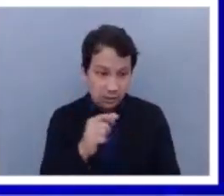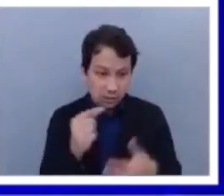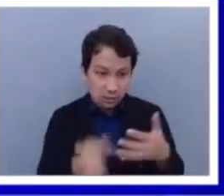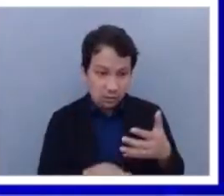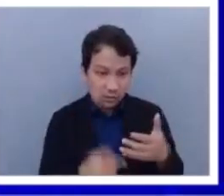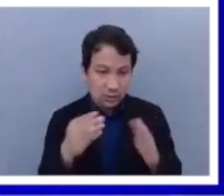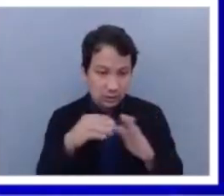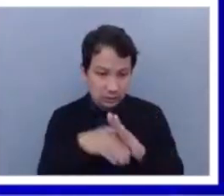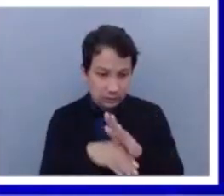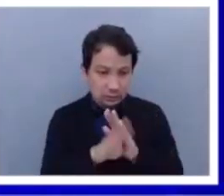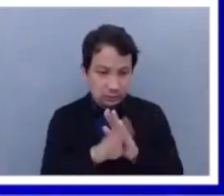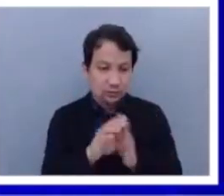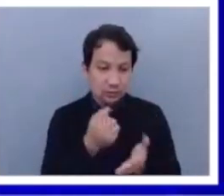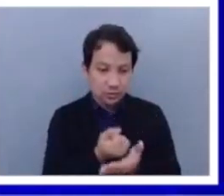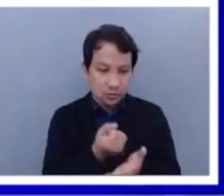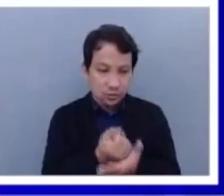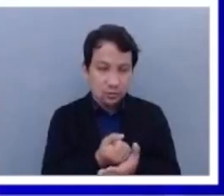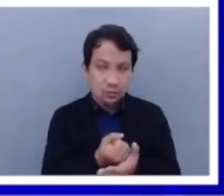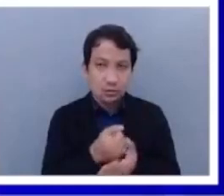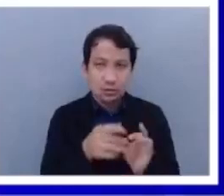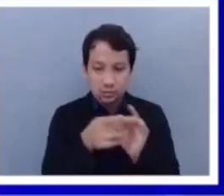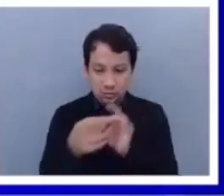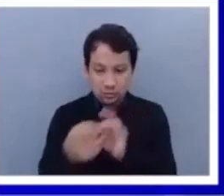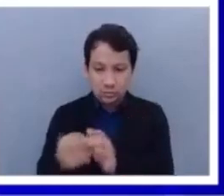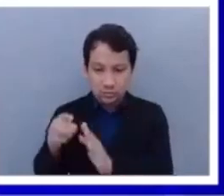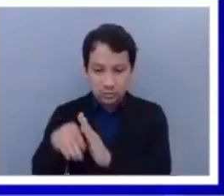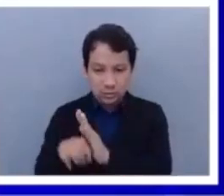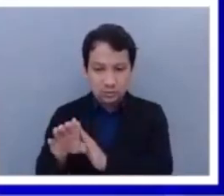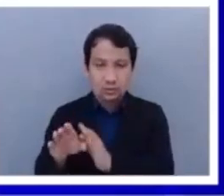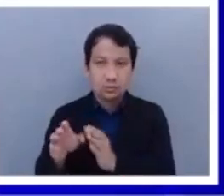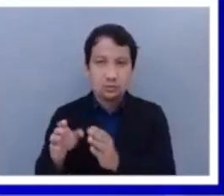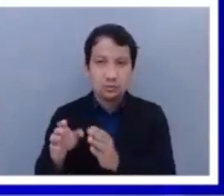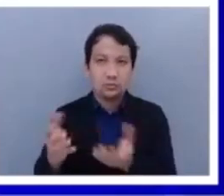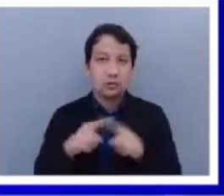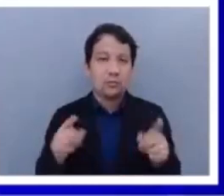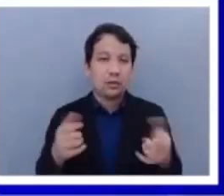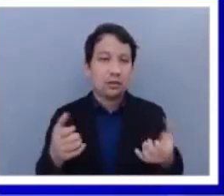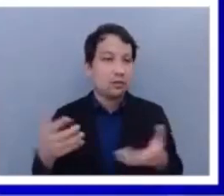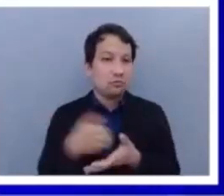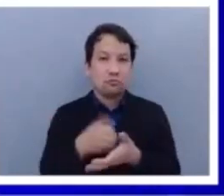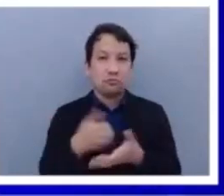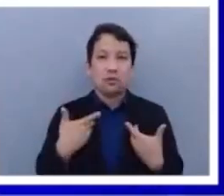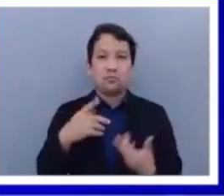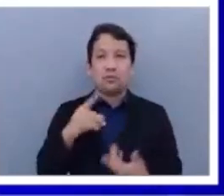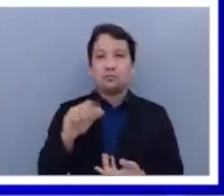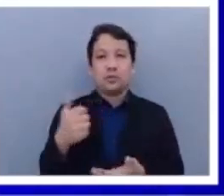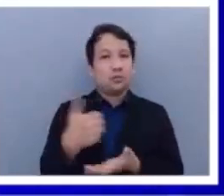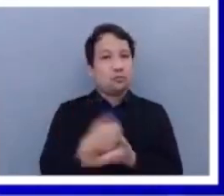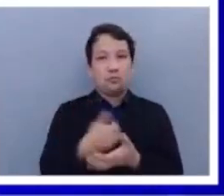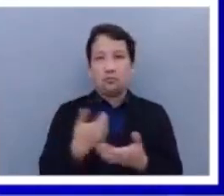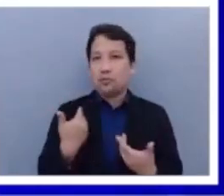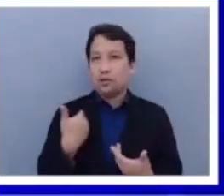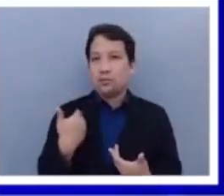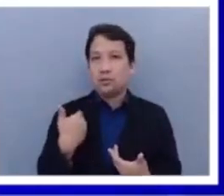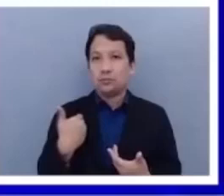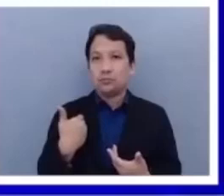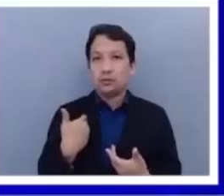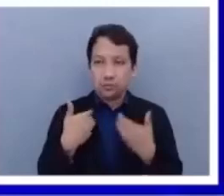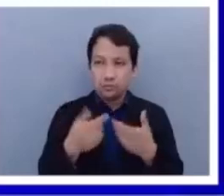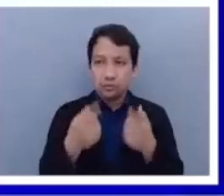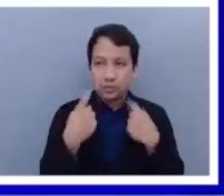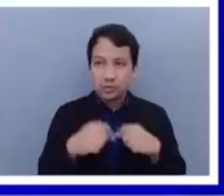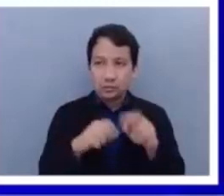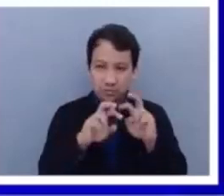wages relative to the increases sa prices. Pero sa ngayon, wala pa kaming datos because they are still doing the computation